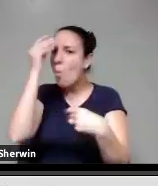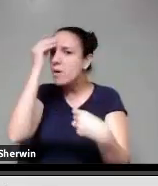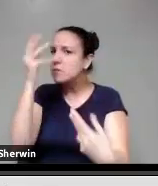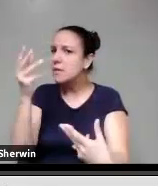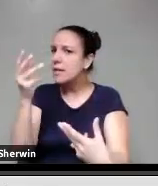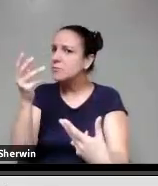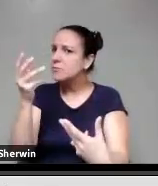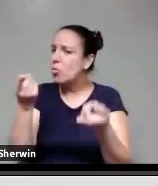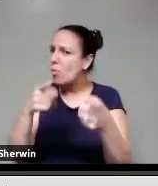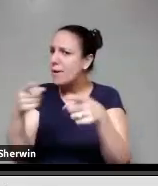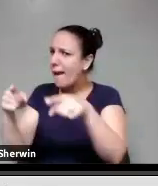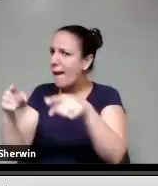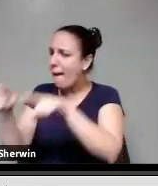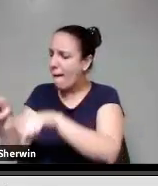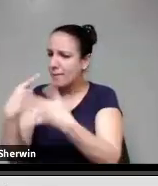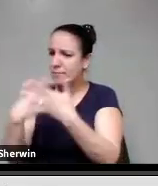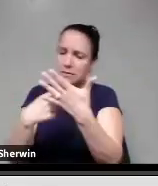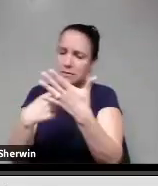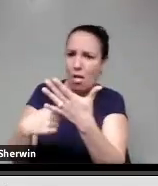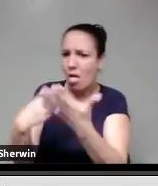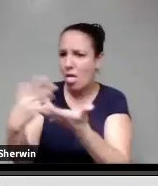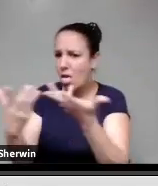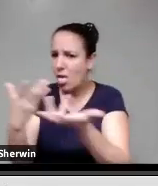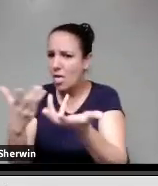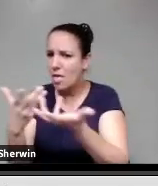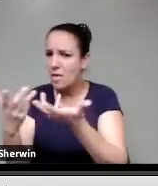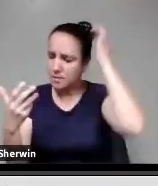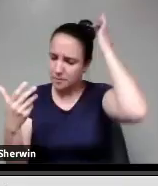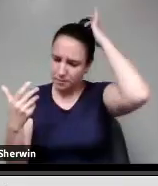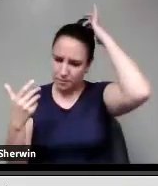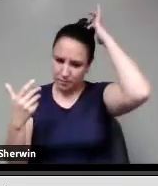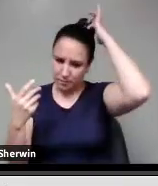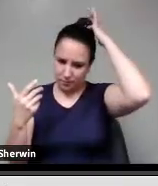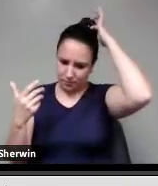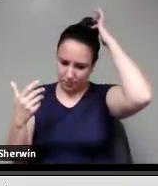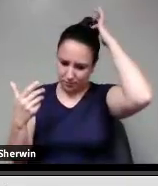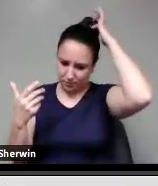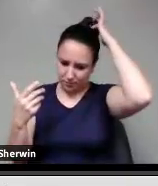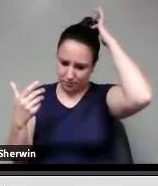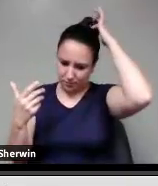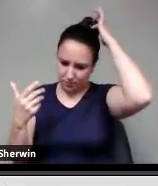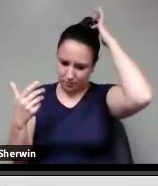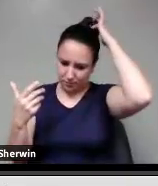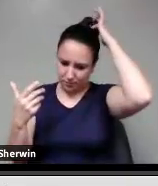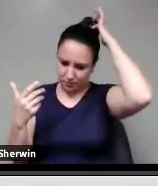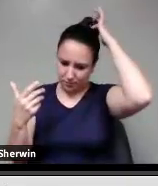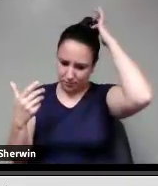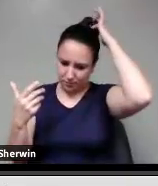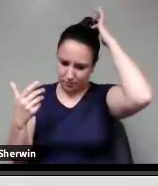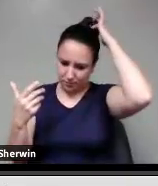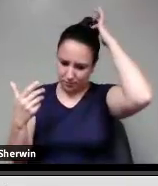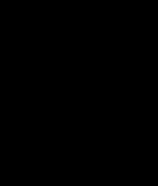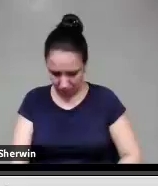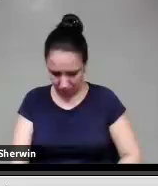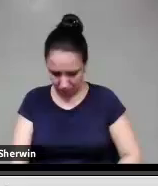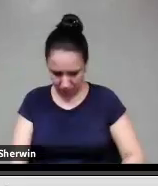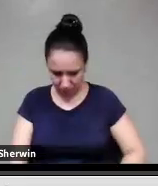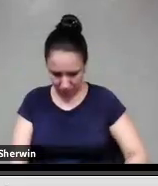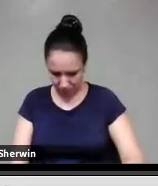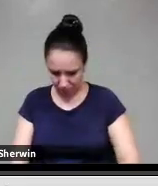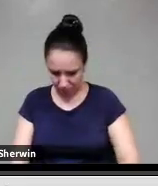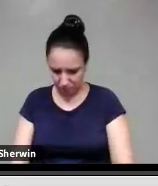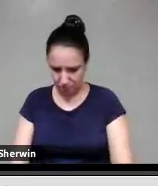happened as they were talking about this, to show you the variety and the actual opposing viewpoints they were getting.